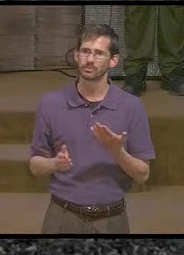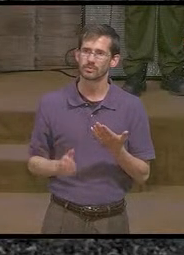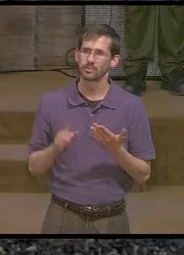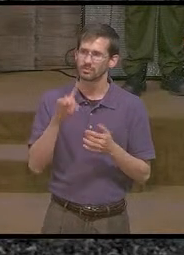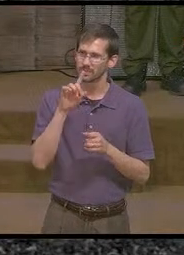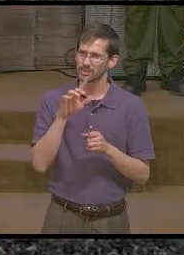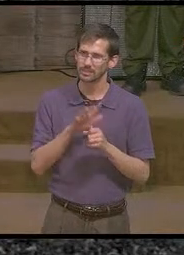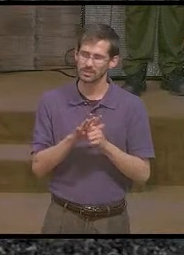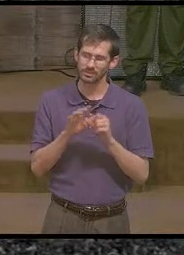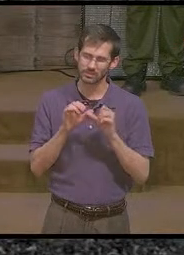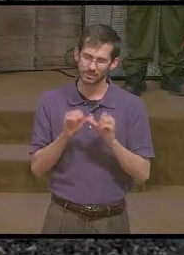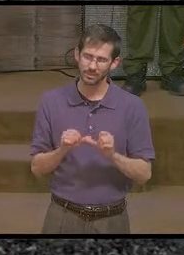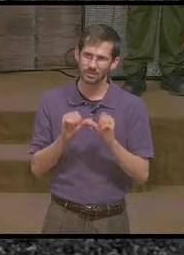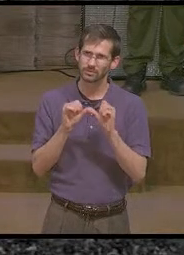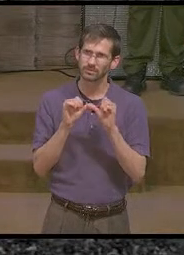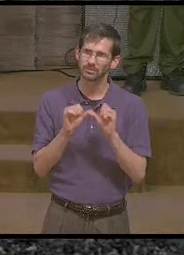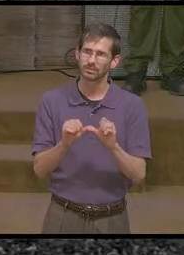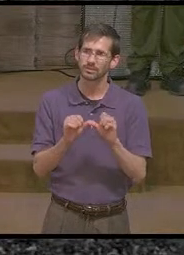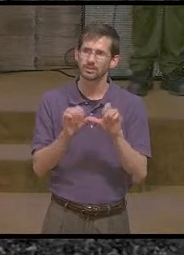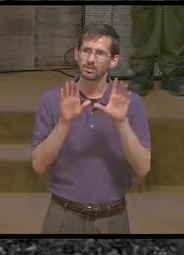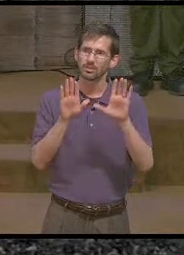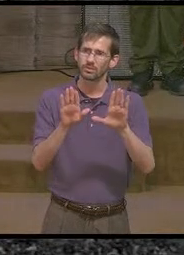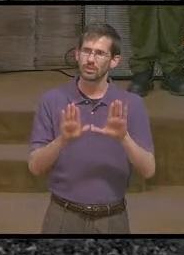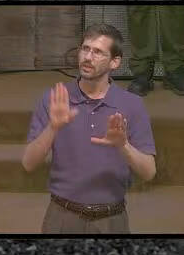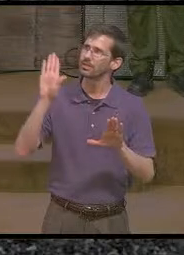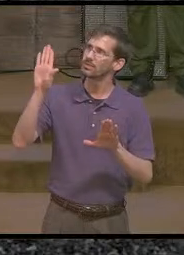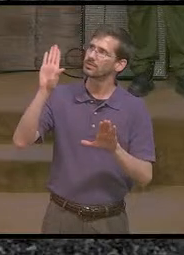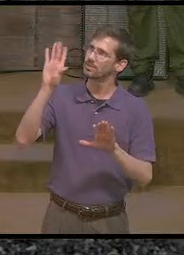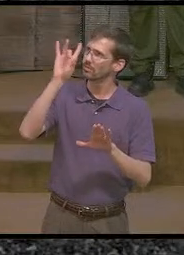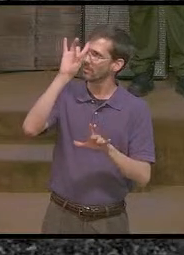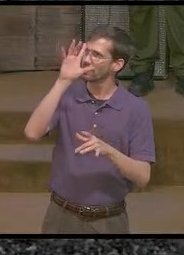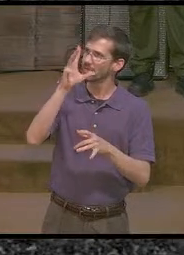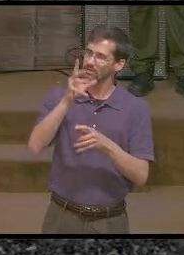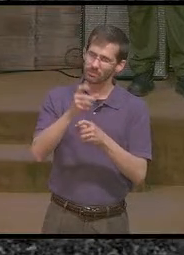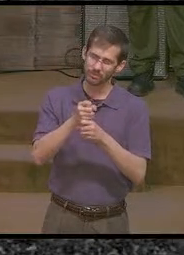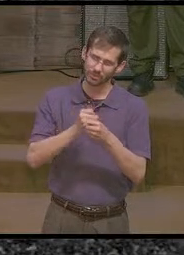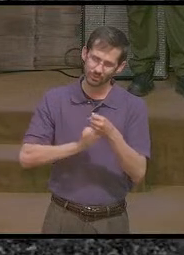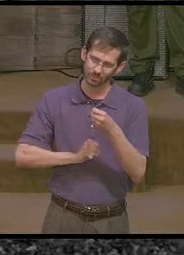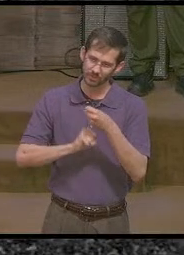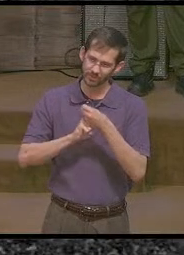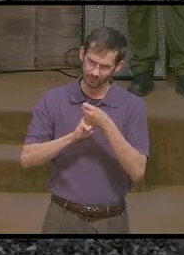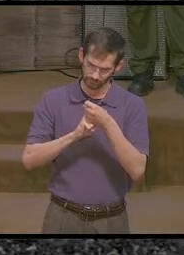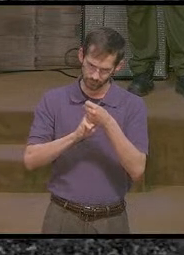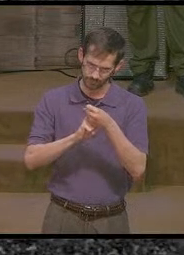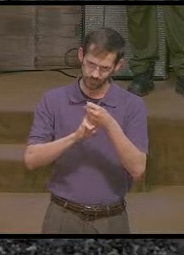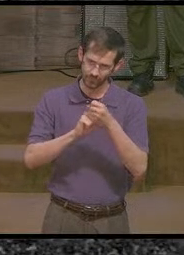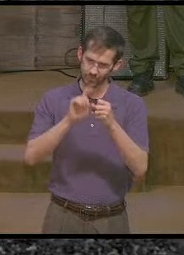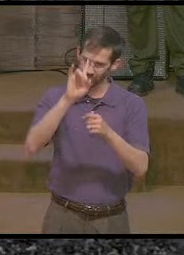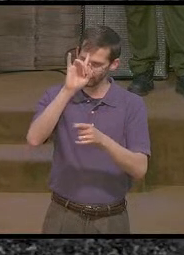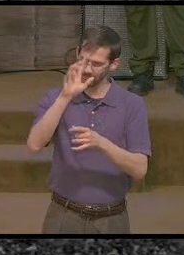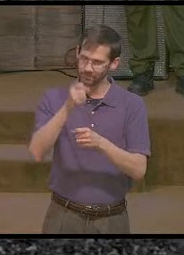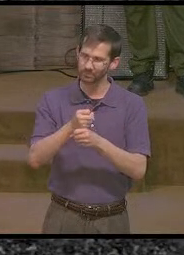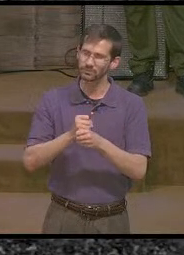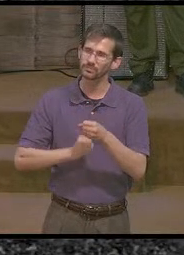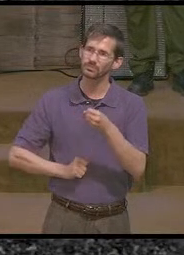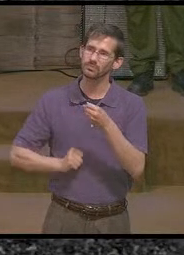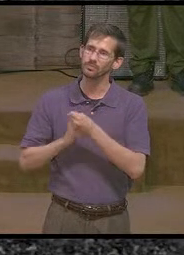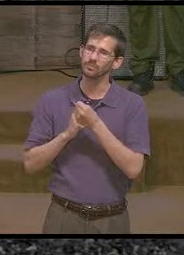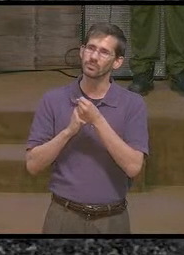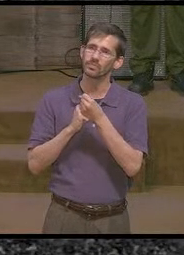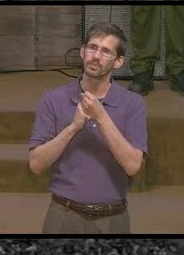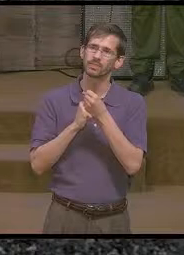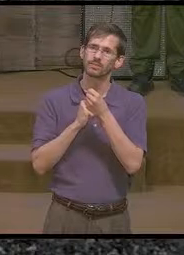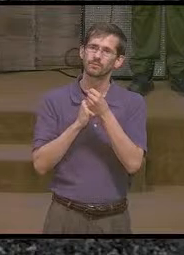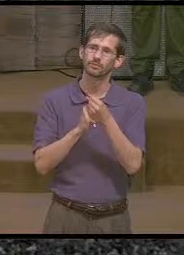Your promise still stands. Great is your faithfulness,